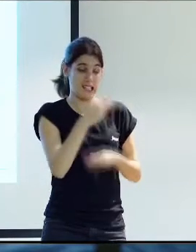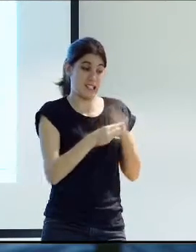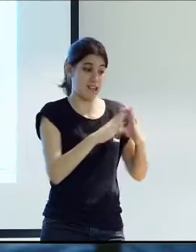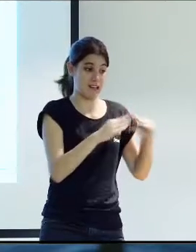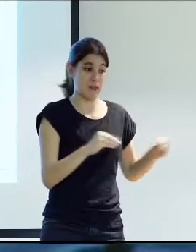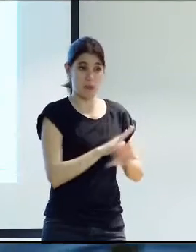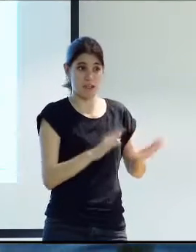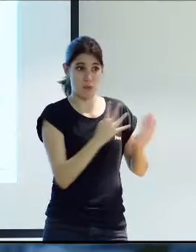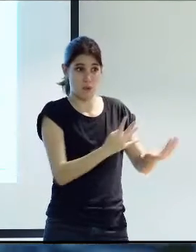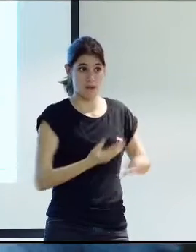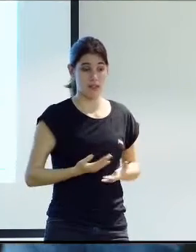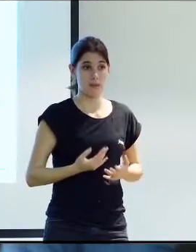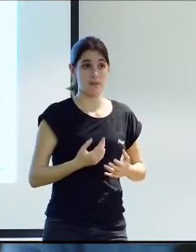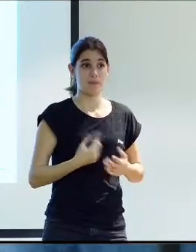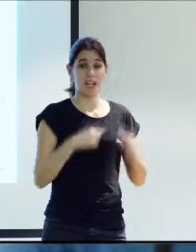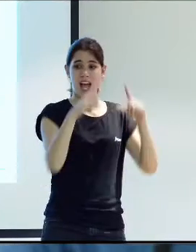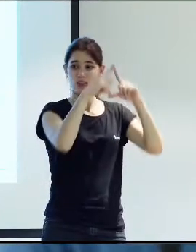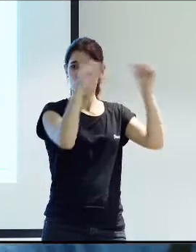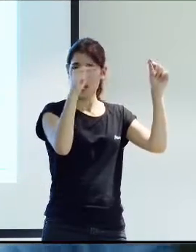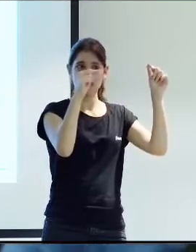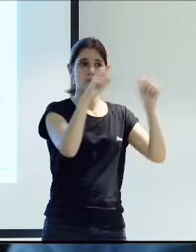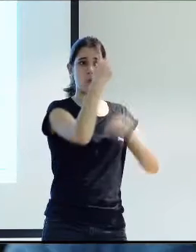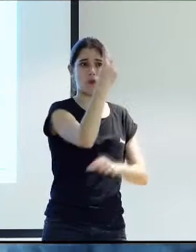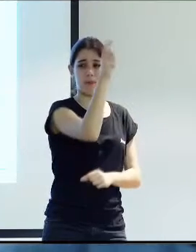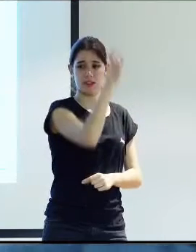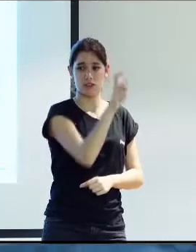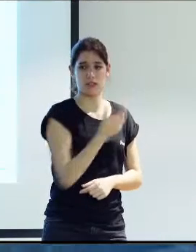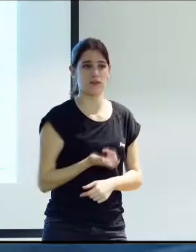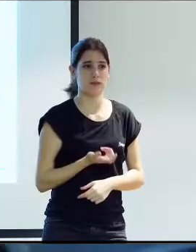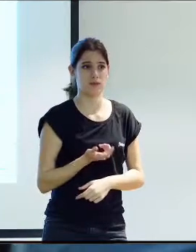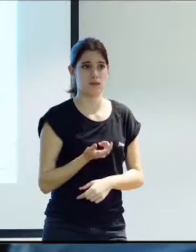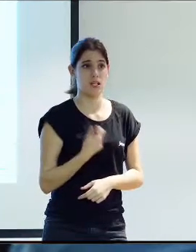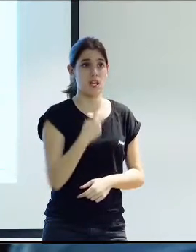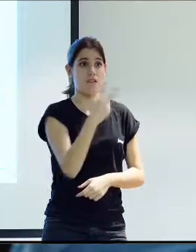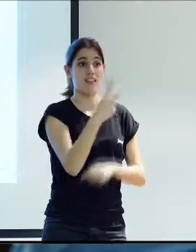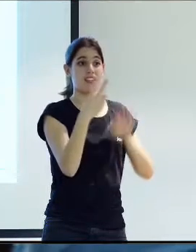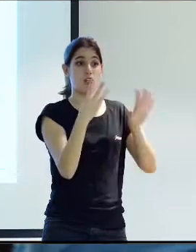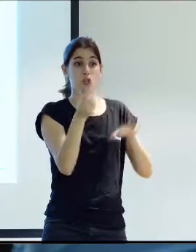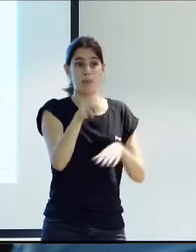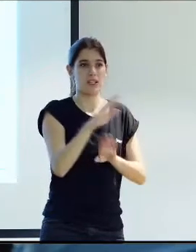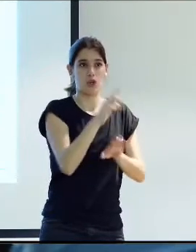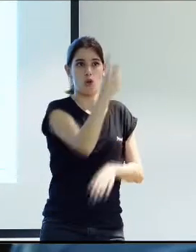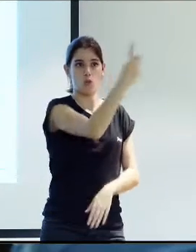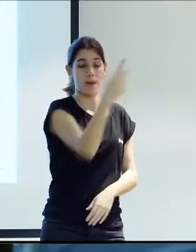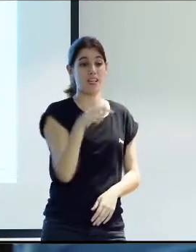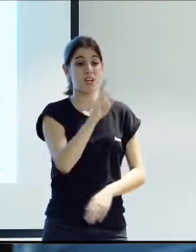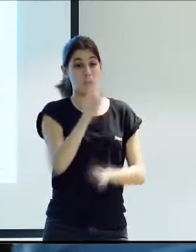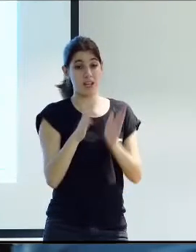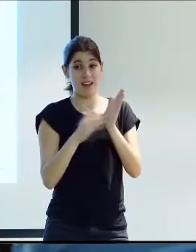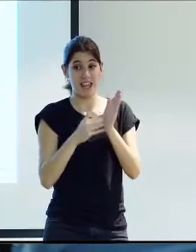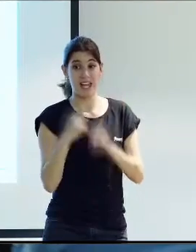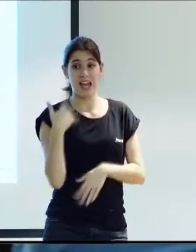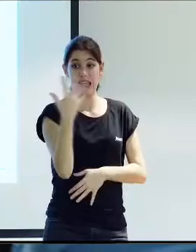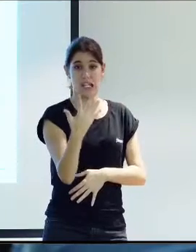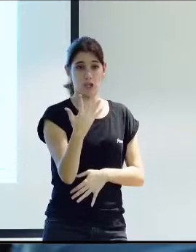which is being carried out in Andalusia. In Asturias, there's only 1 person out of 28,000, and in the Valencian